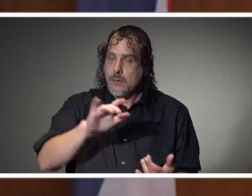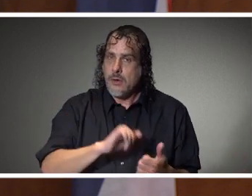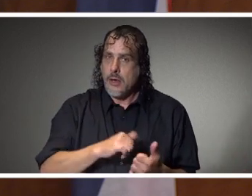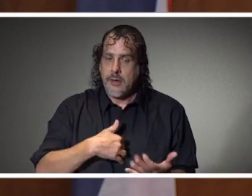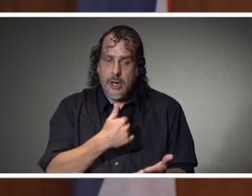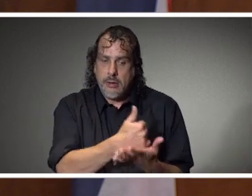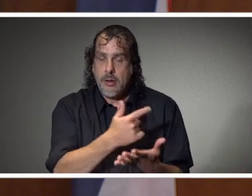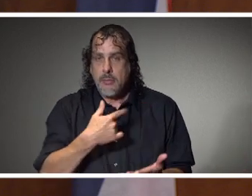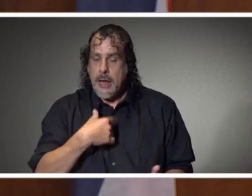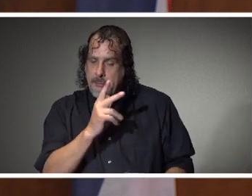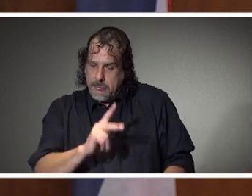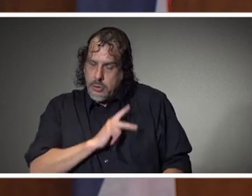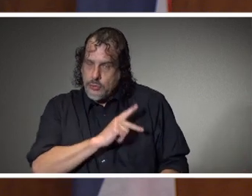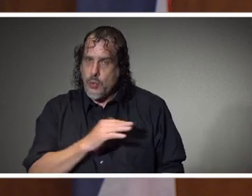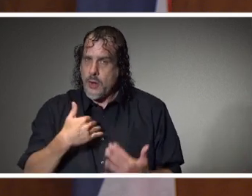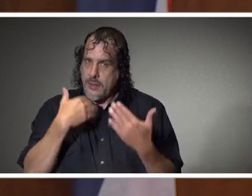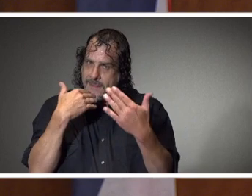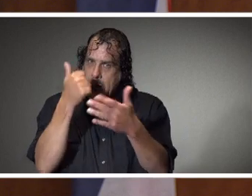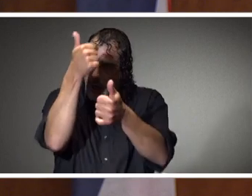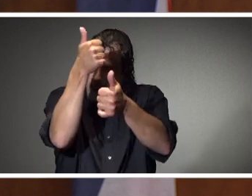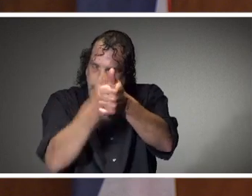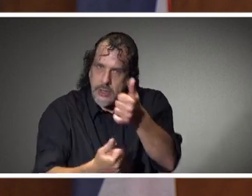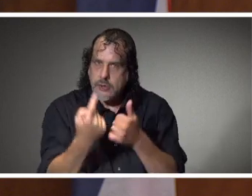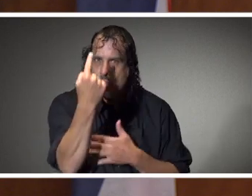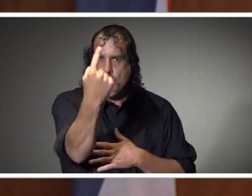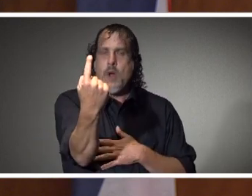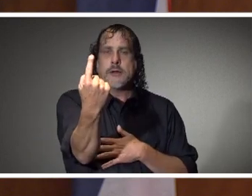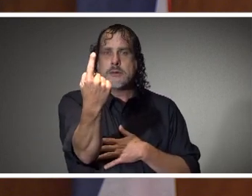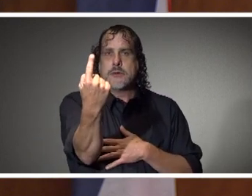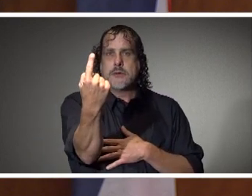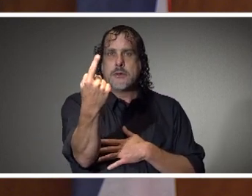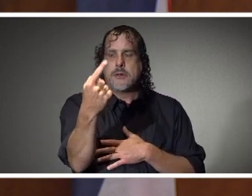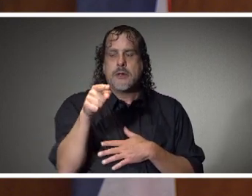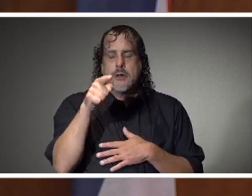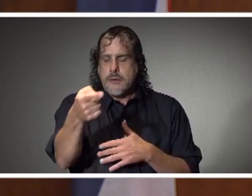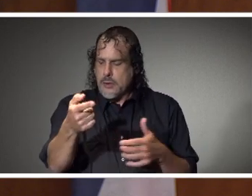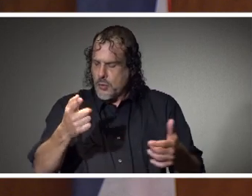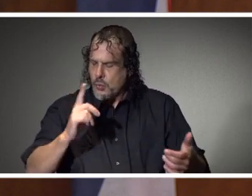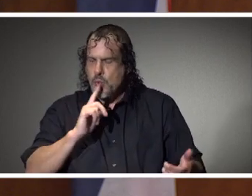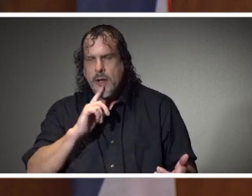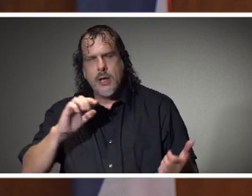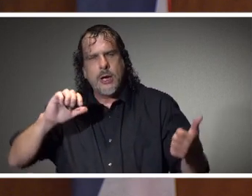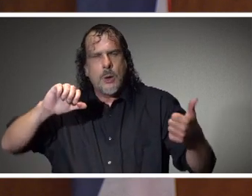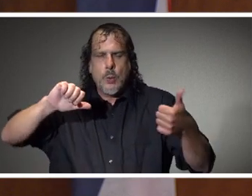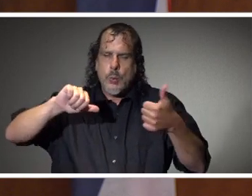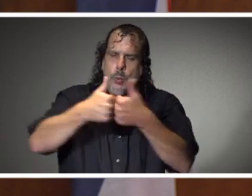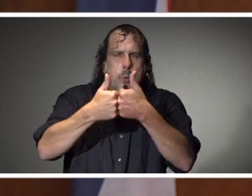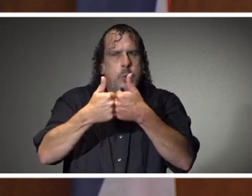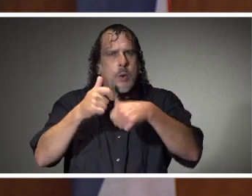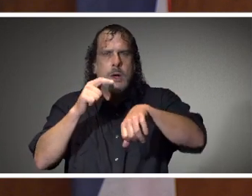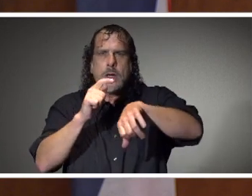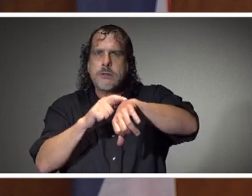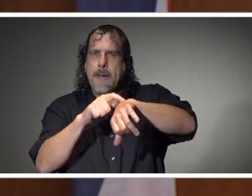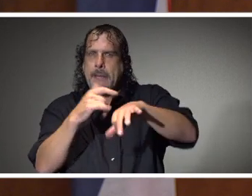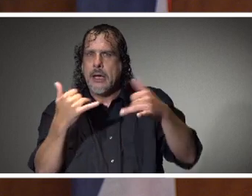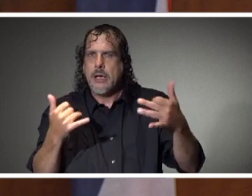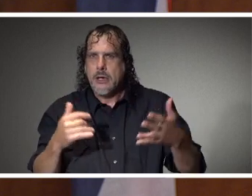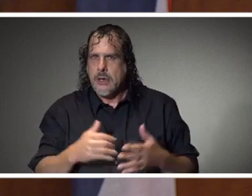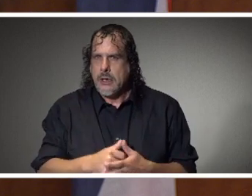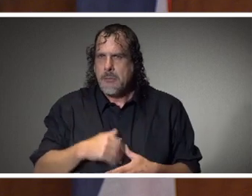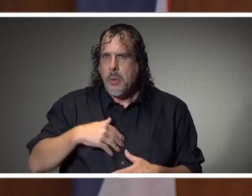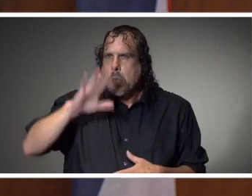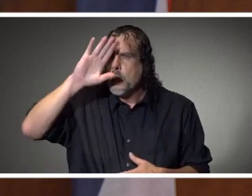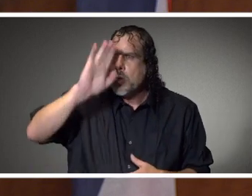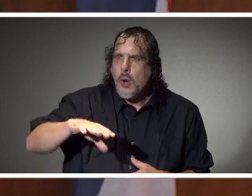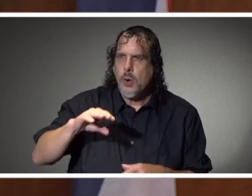want to personally thank every single one of you. This has been a challenging time for our state, but we know in